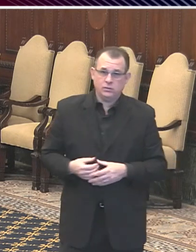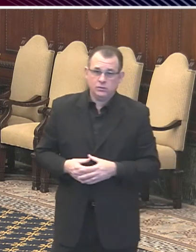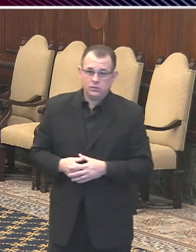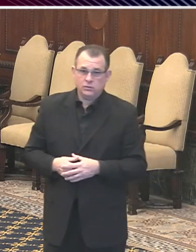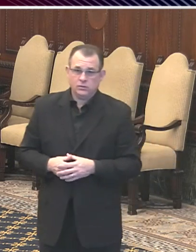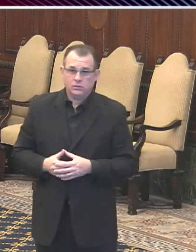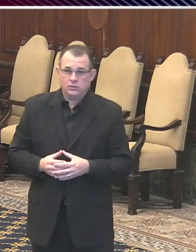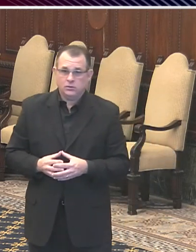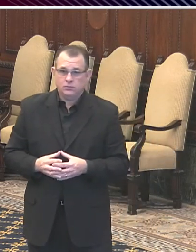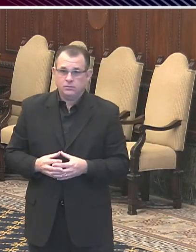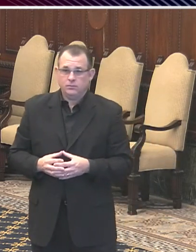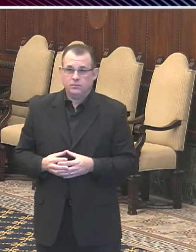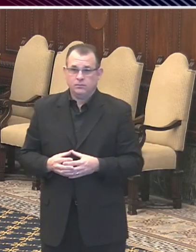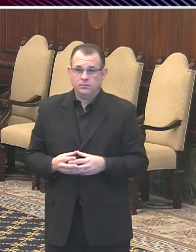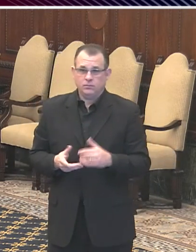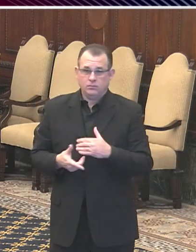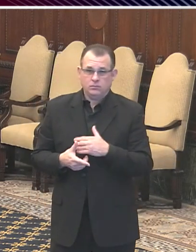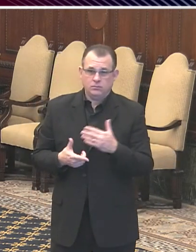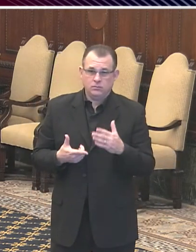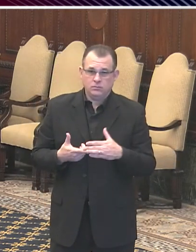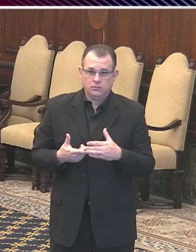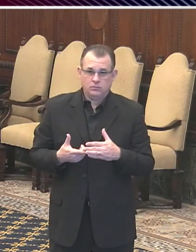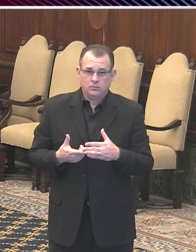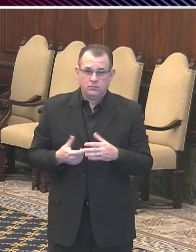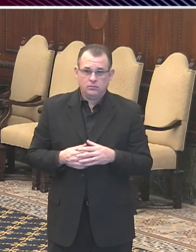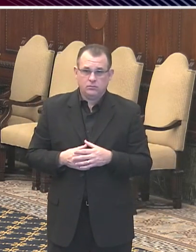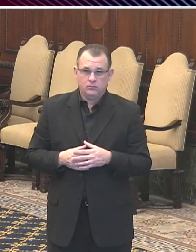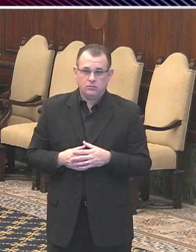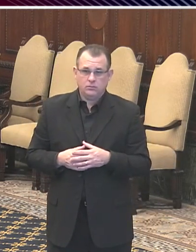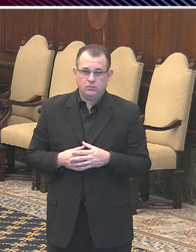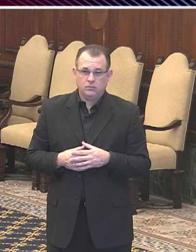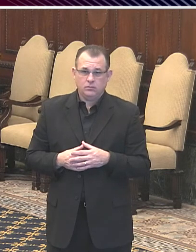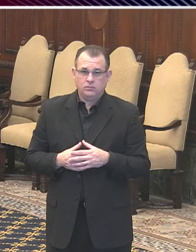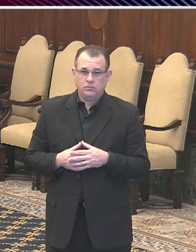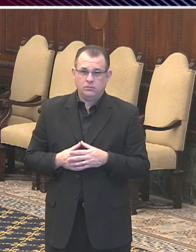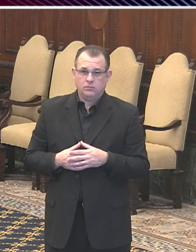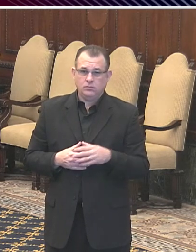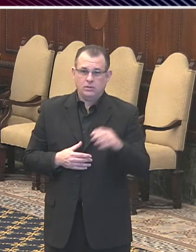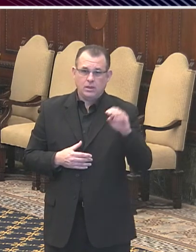Thanks, Marcus. We're going to go to Mike D'Onofrio with the Tribune. Mike?